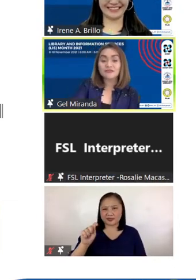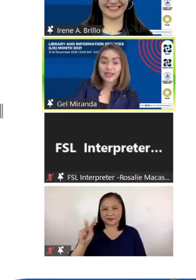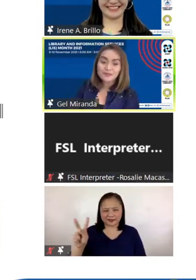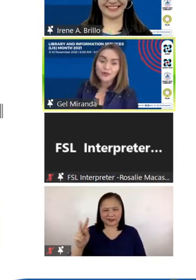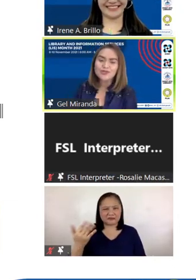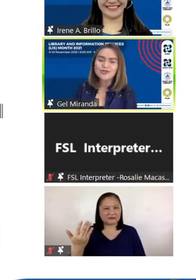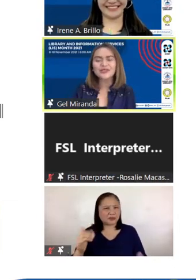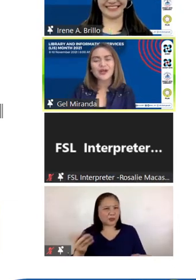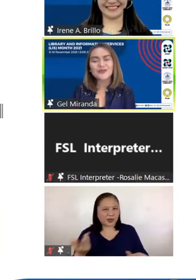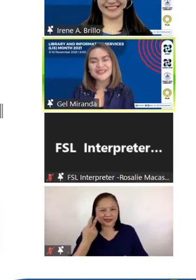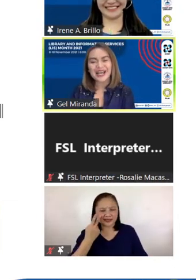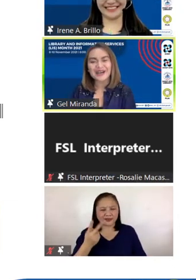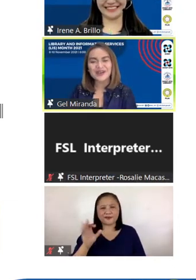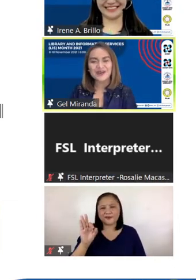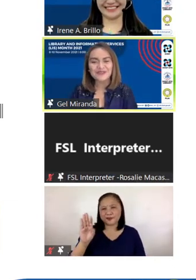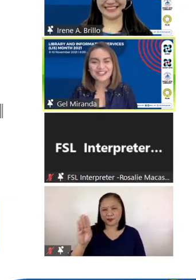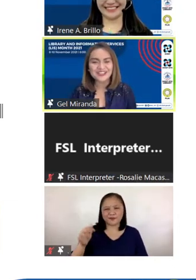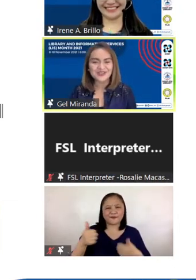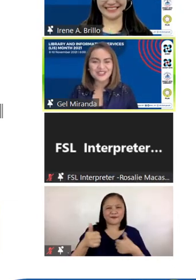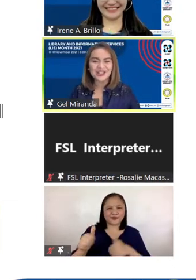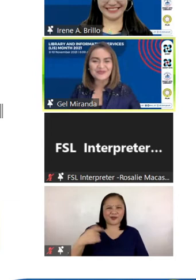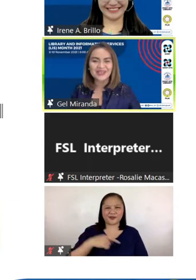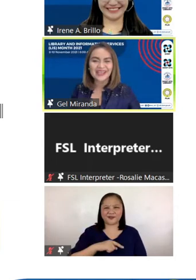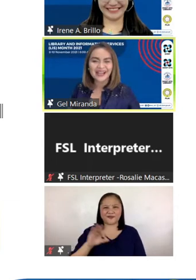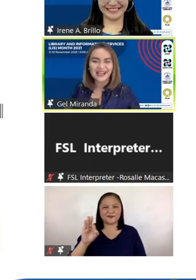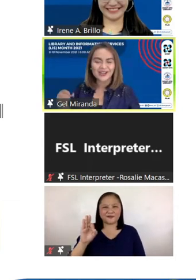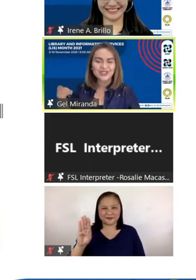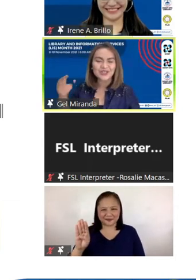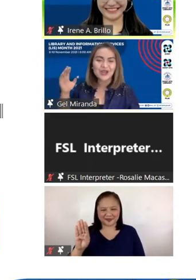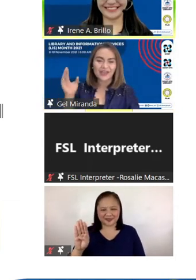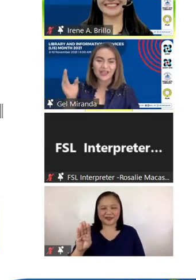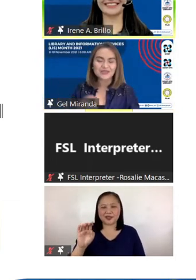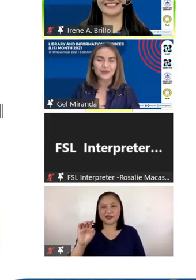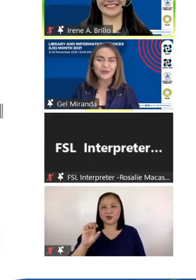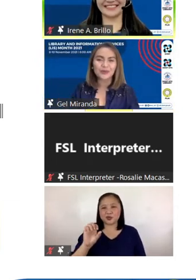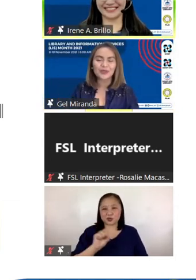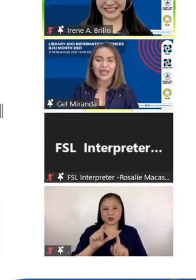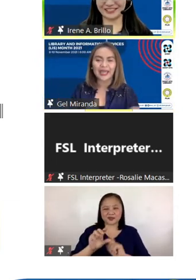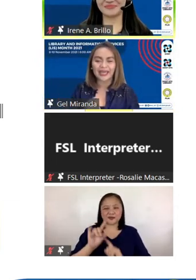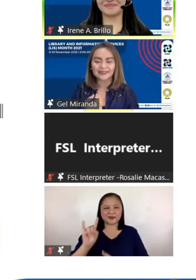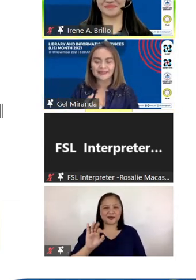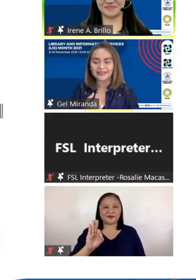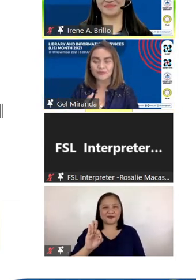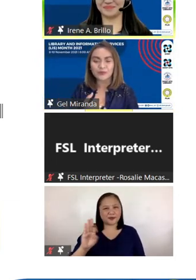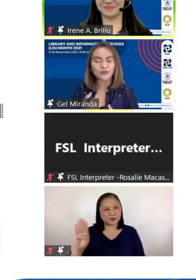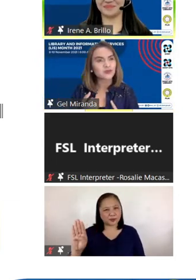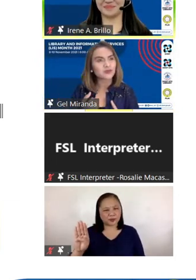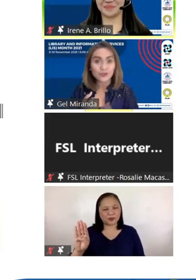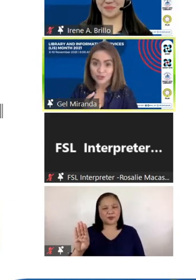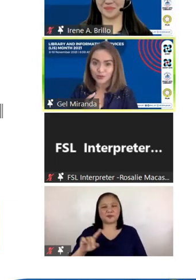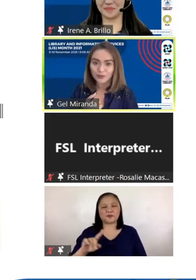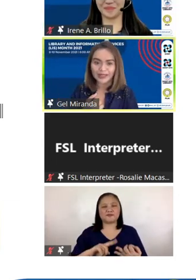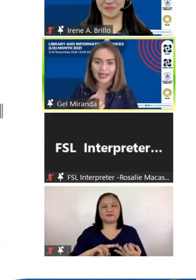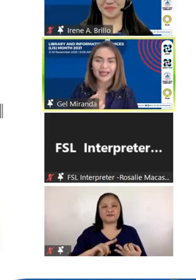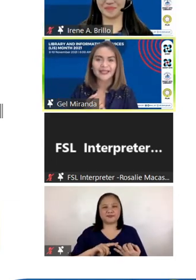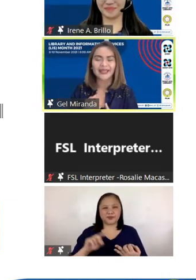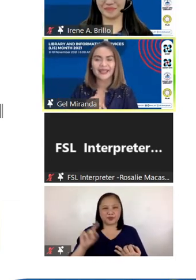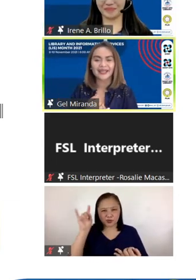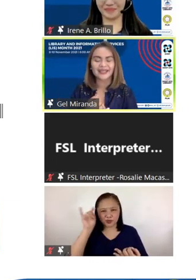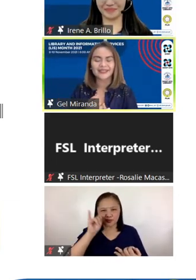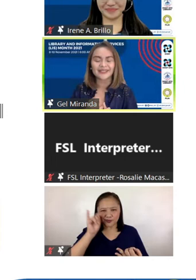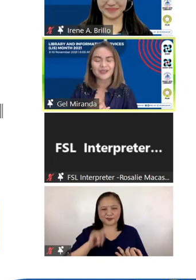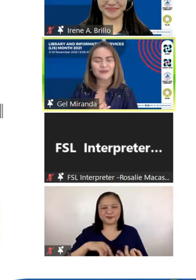sa Facebook. Sundan nyo kami sa aming official social media accounts. Facebook and YouTube.